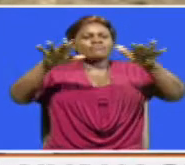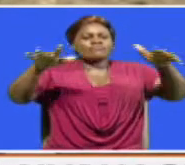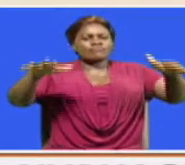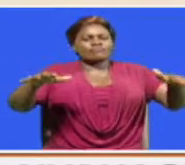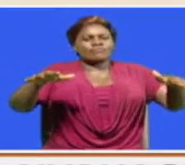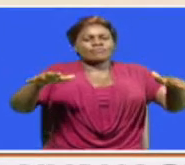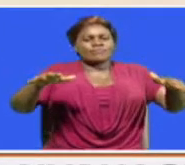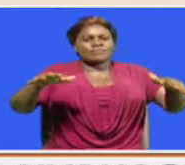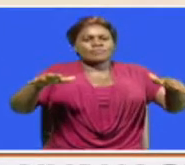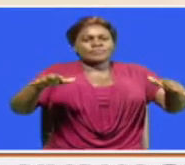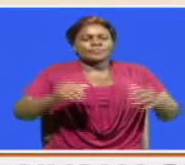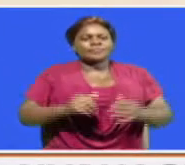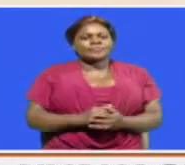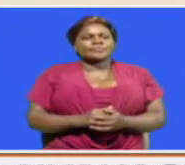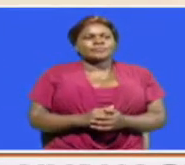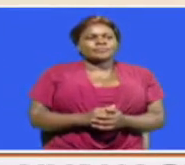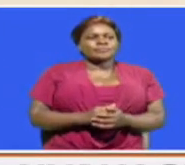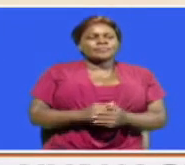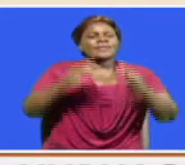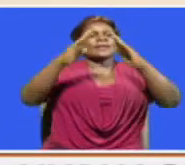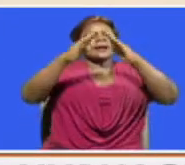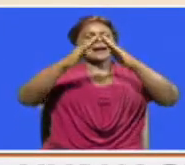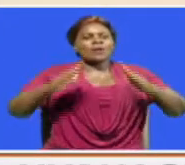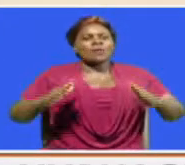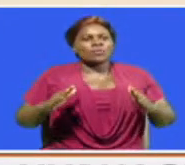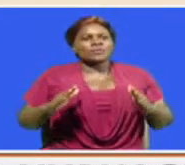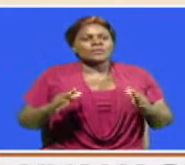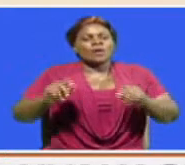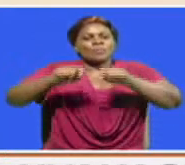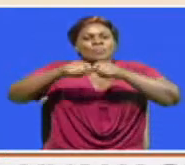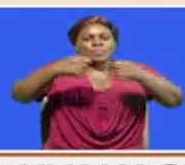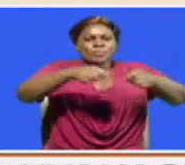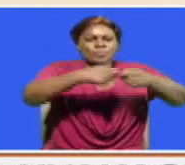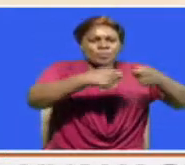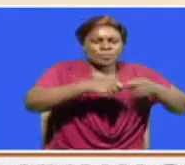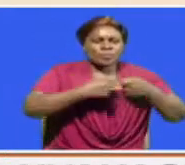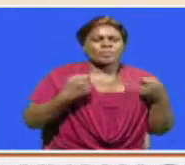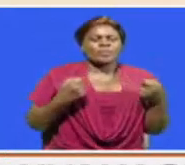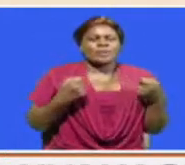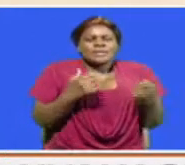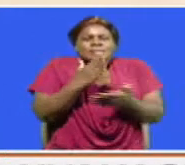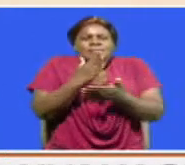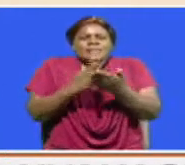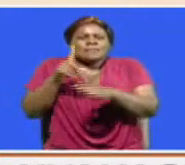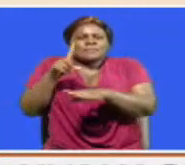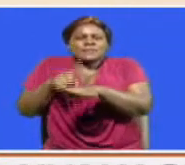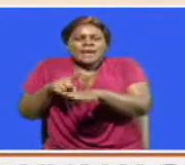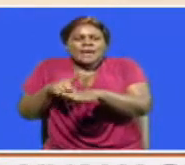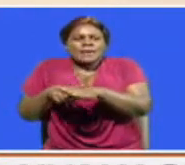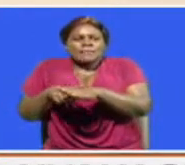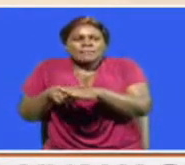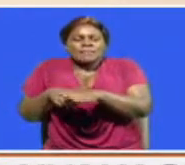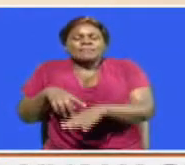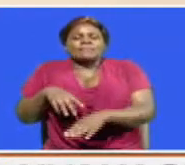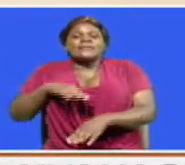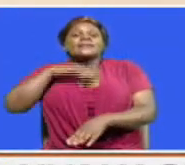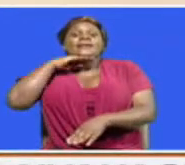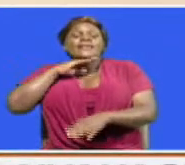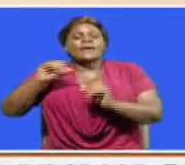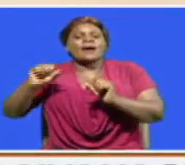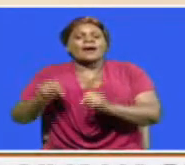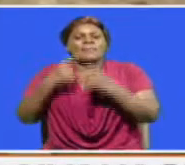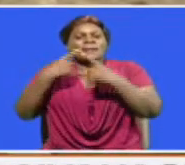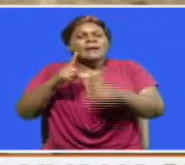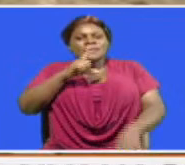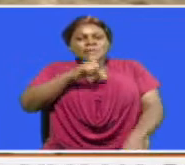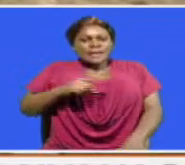without anything. Their houses destroyed. Sometimes we experience even death, but